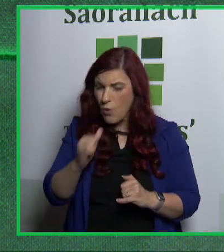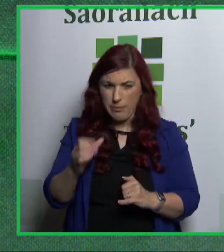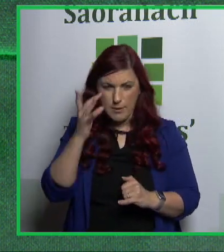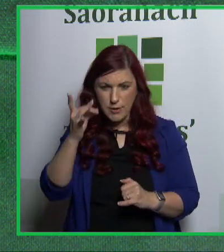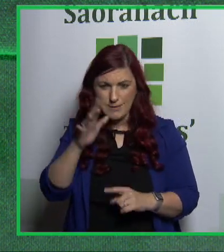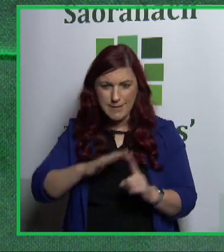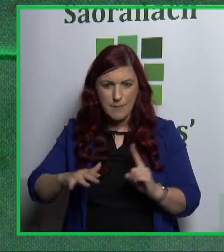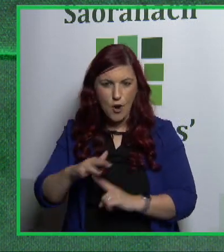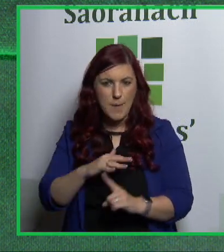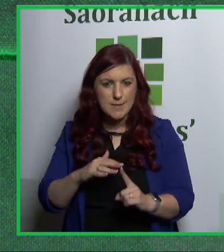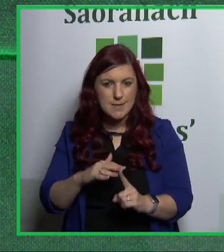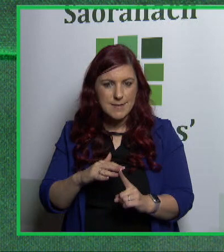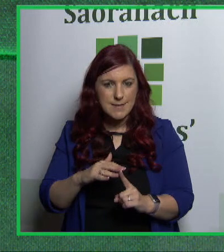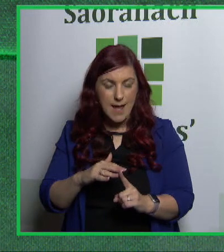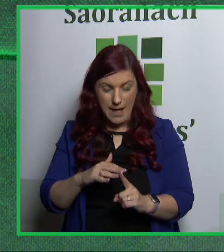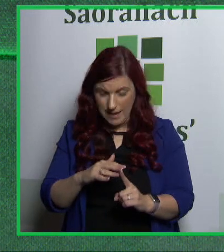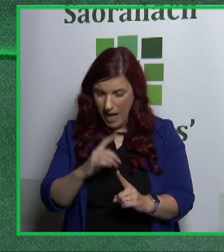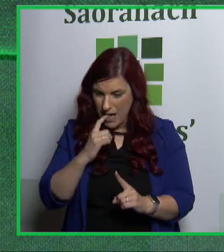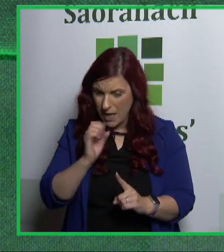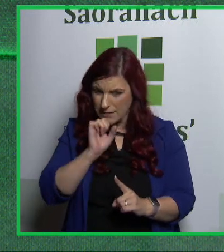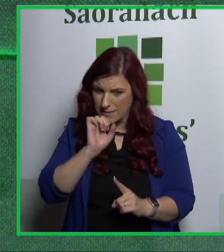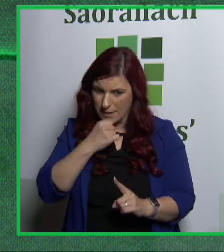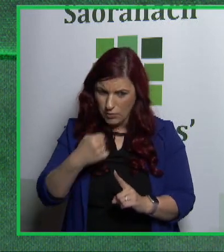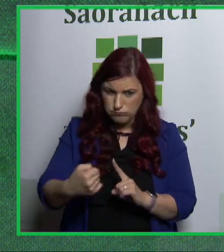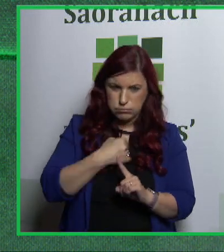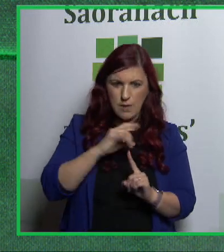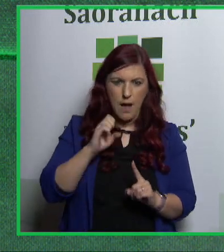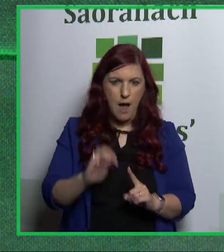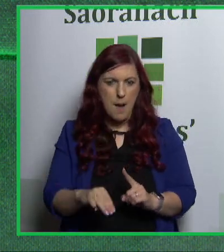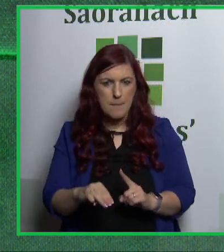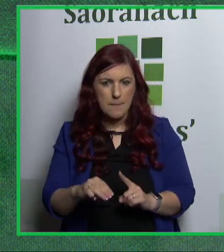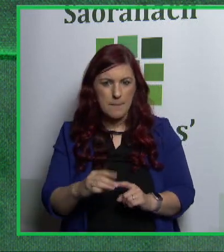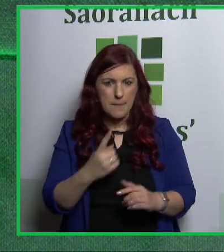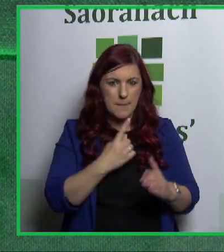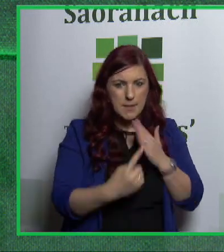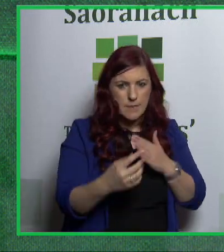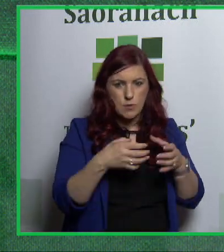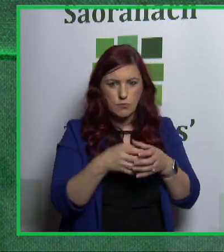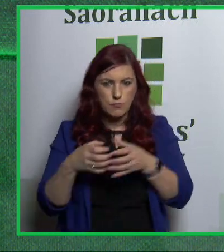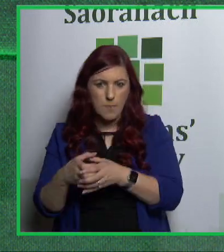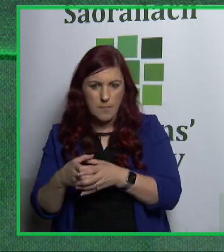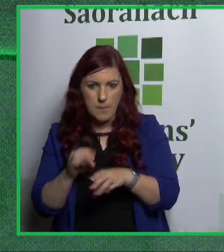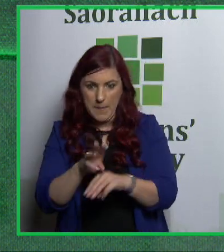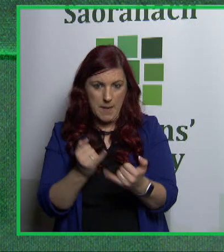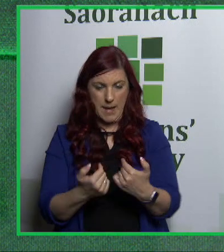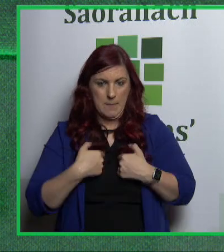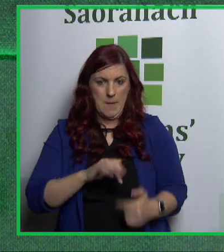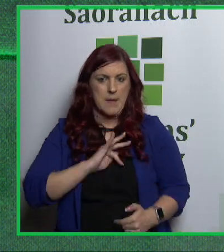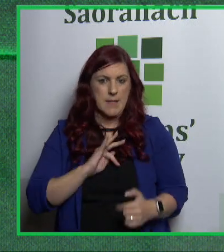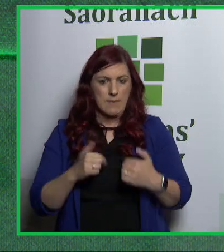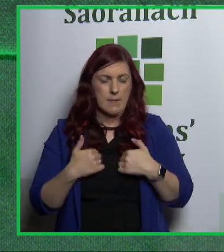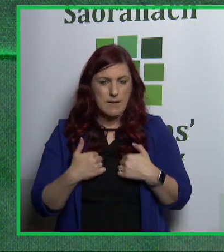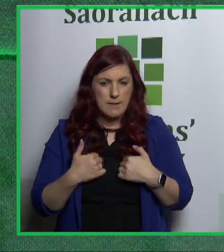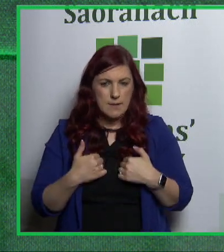and, like, it really does harm people on the individual group level, because it's very harmful for somebody like myself who's got, you know...